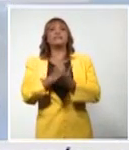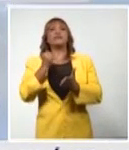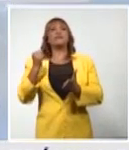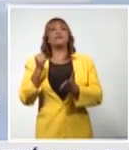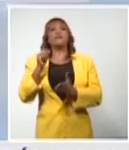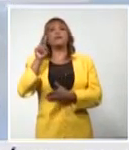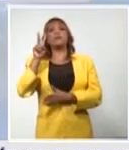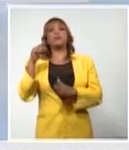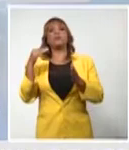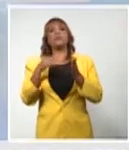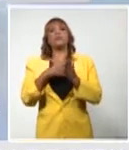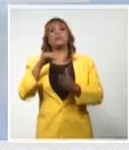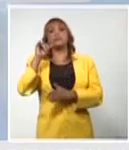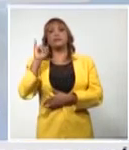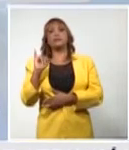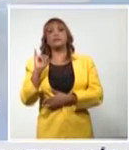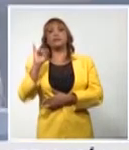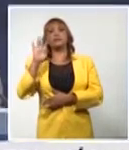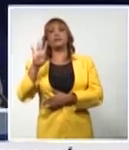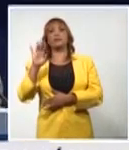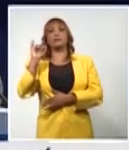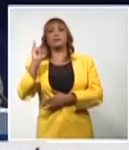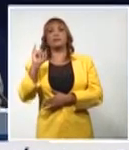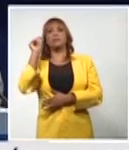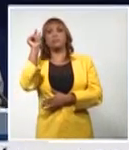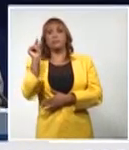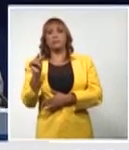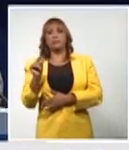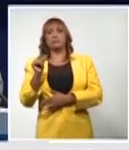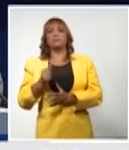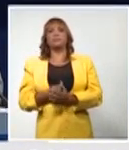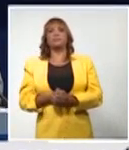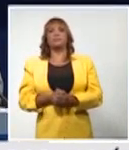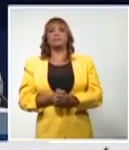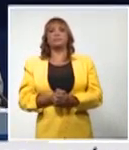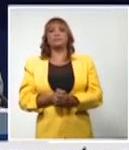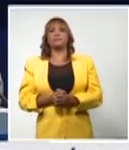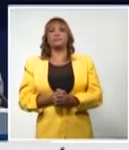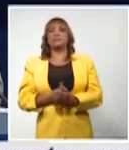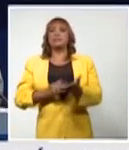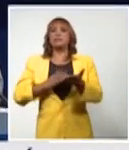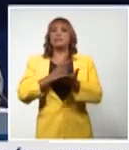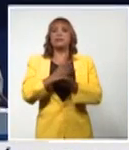2,646 people have been diagnosed with the virus thus far in Cuba.